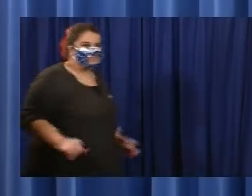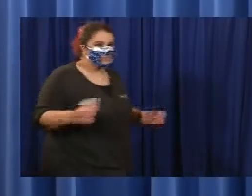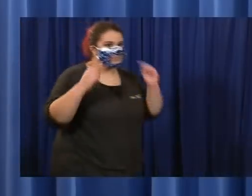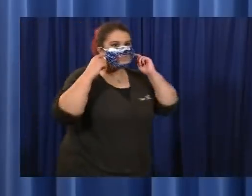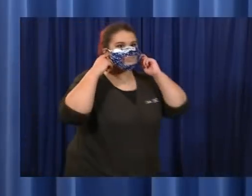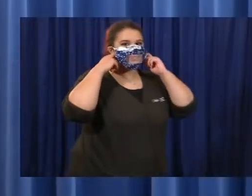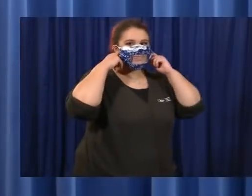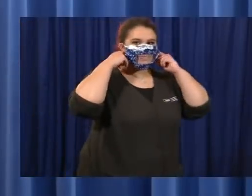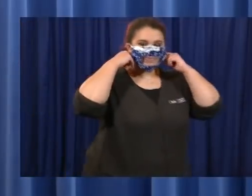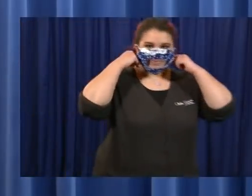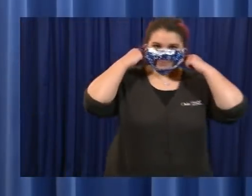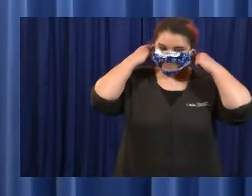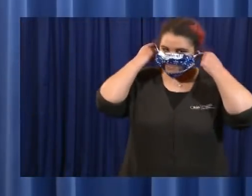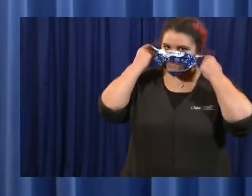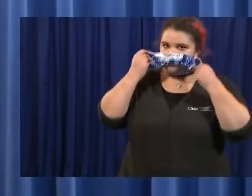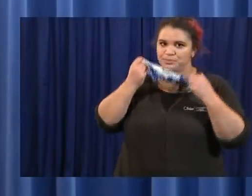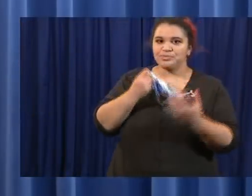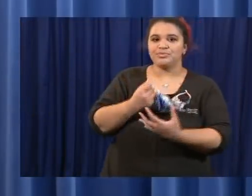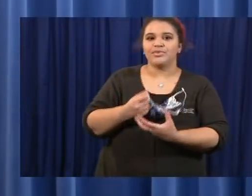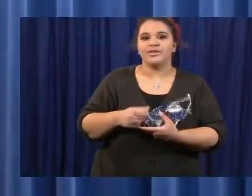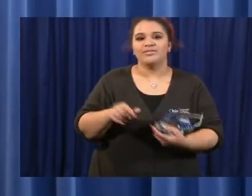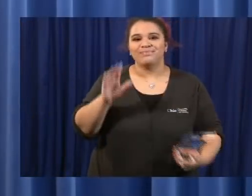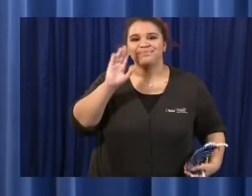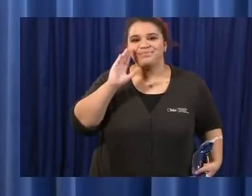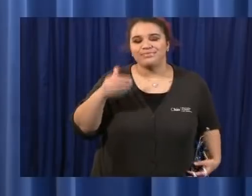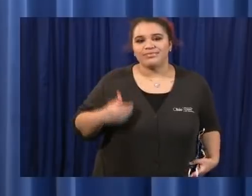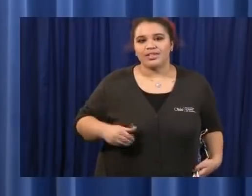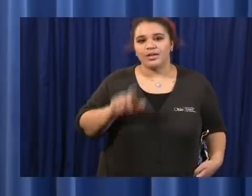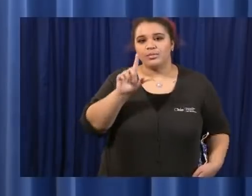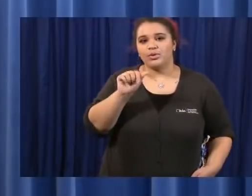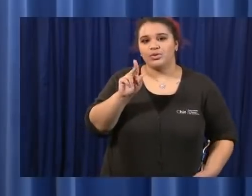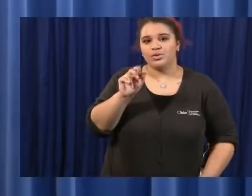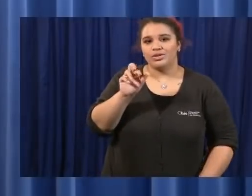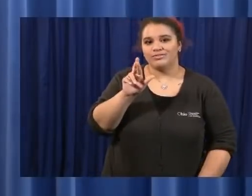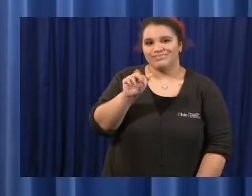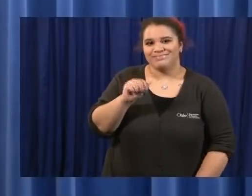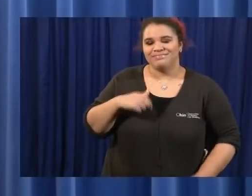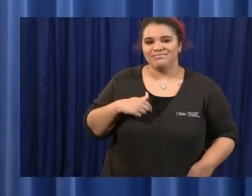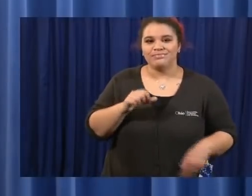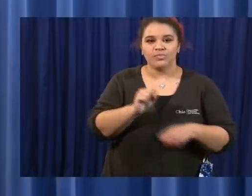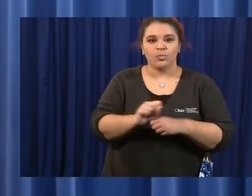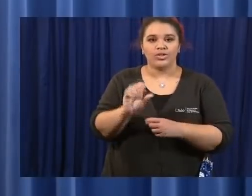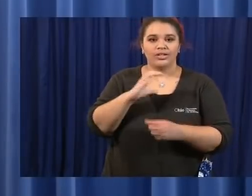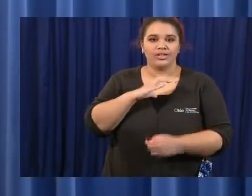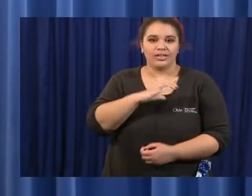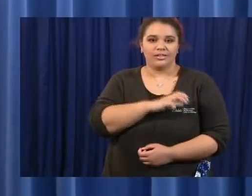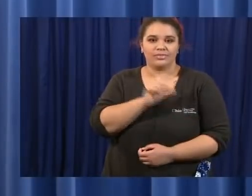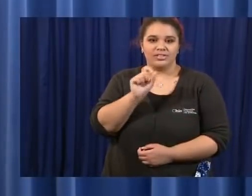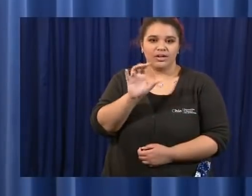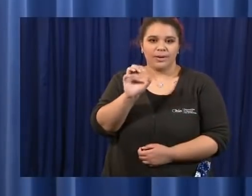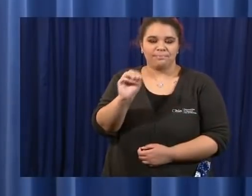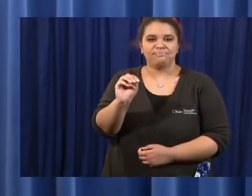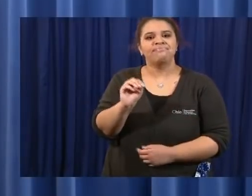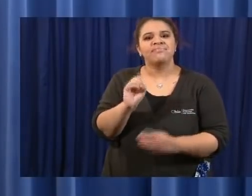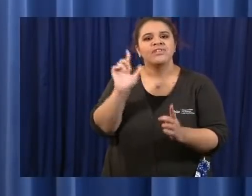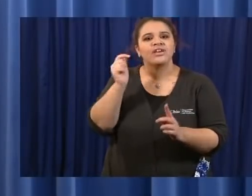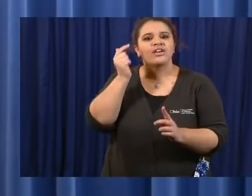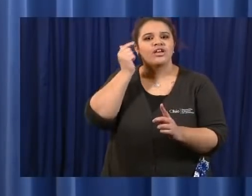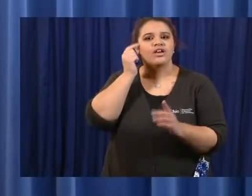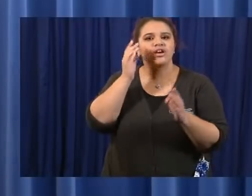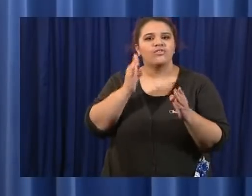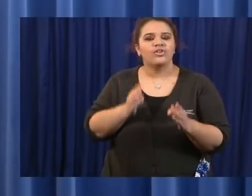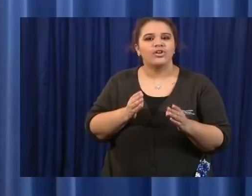Hello, this is Laura from Cleveland.com. Just a question for the governor really quick. What is your timeline for